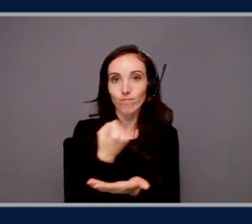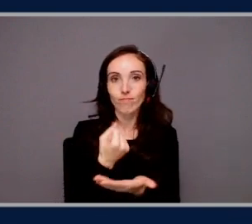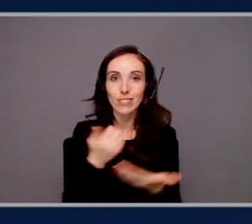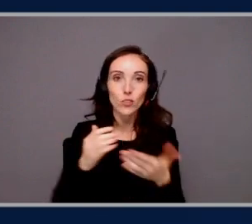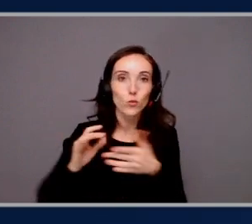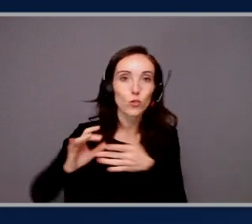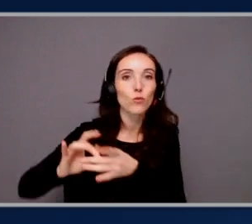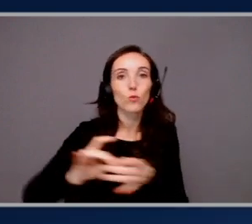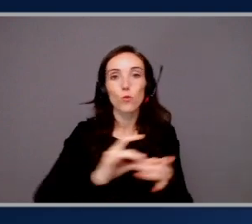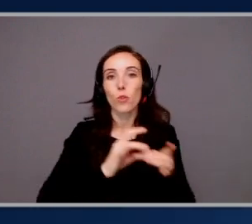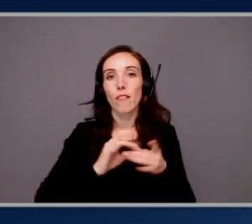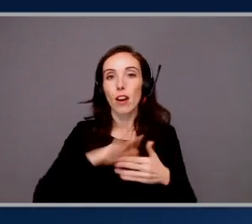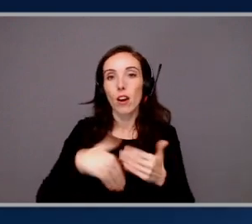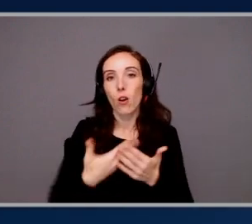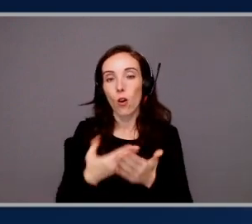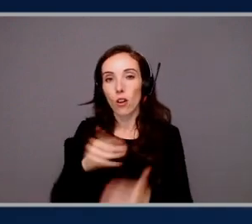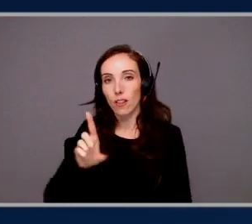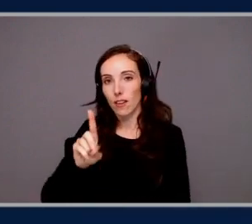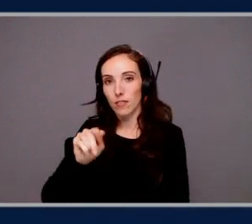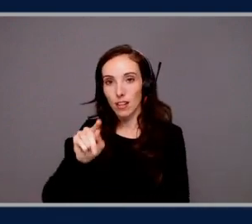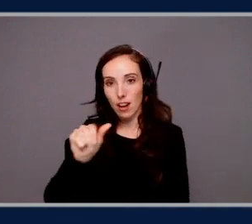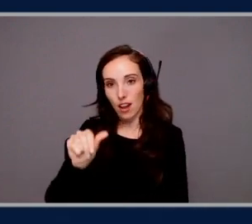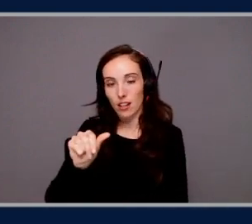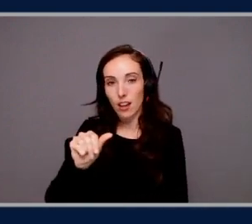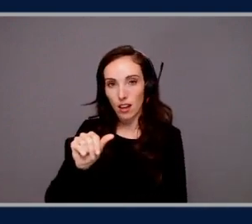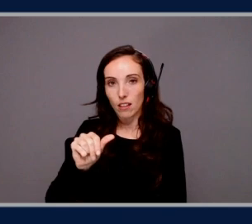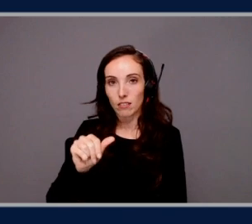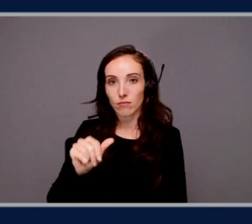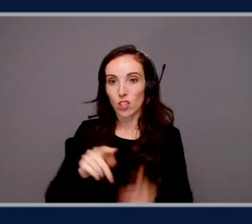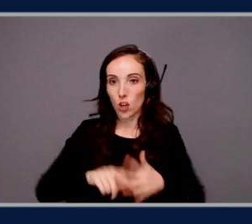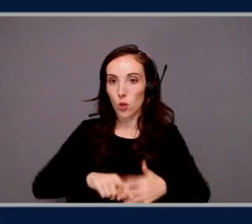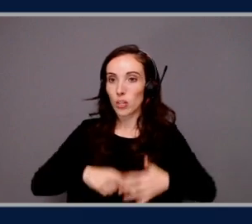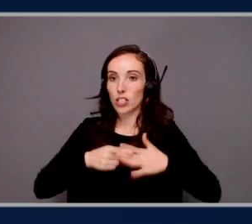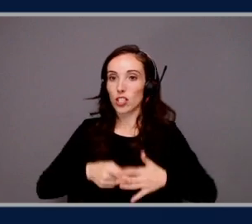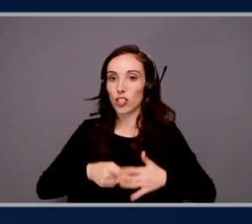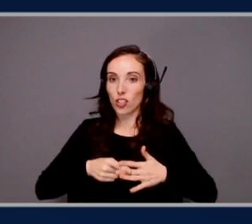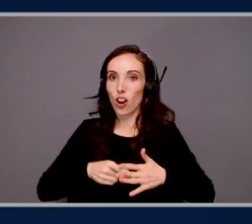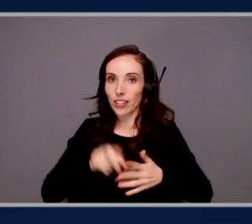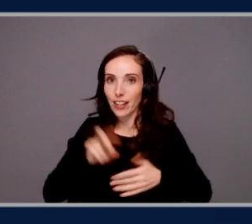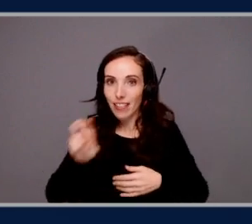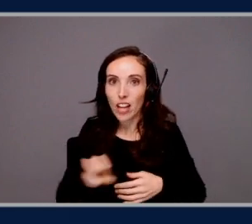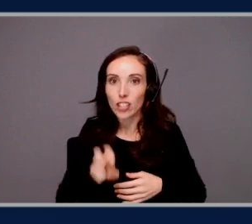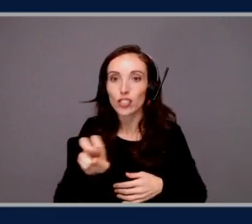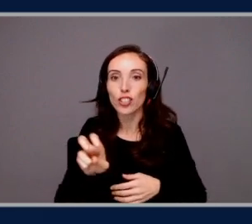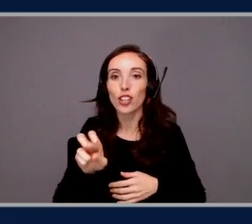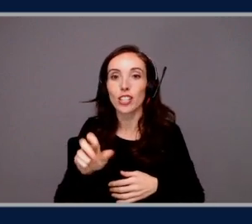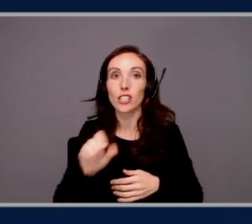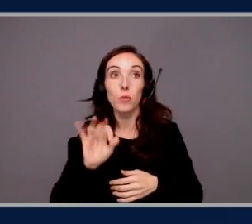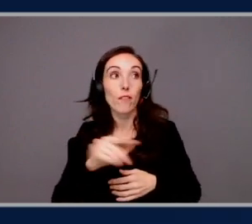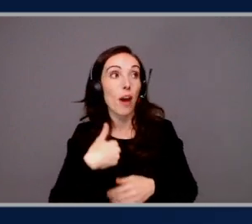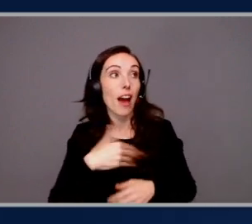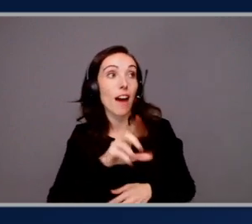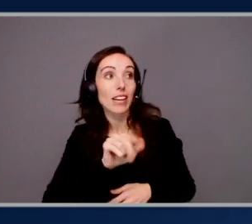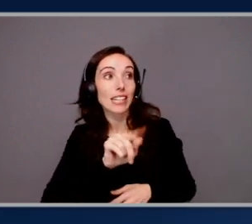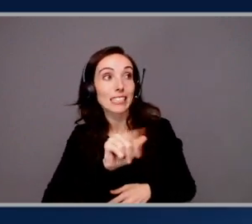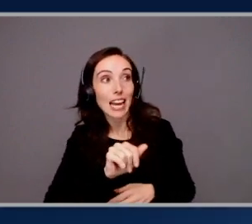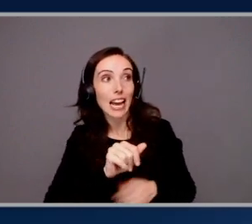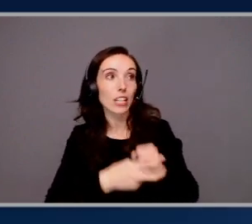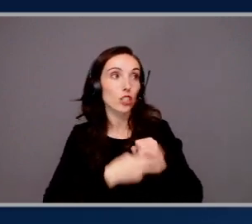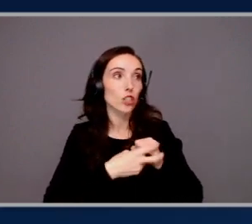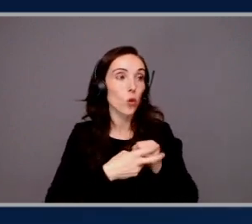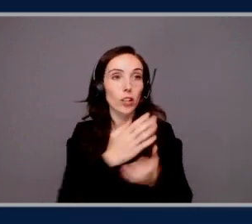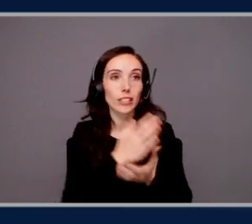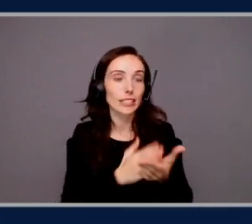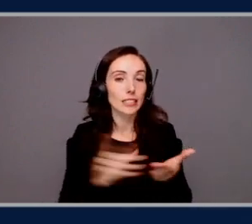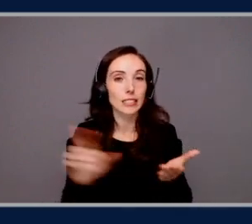is we have started our journey for federation, meaning if you have data sets stored in somewhere like BigQuery or Snowflake or some